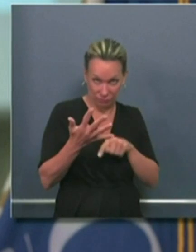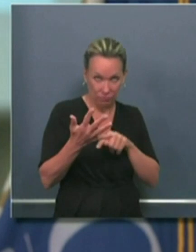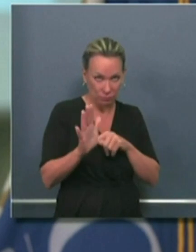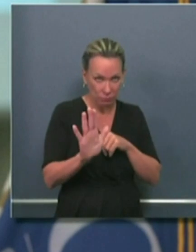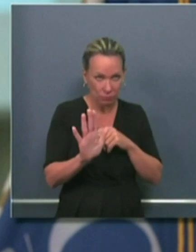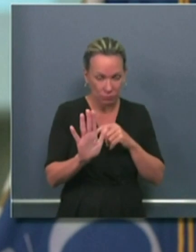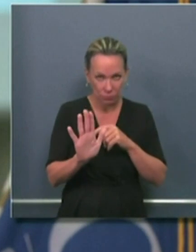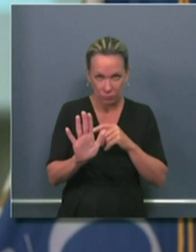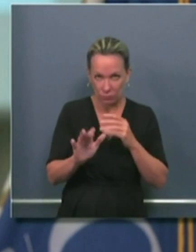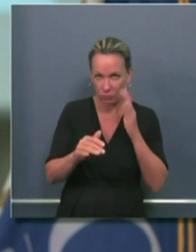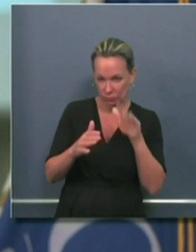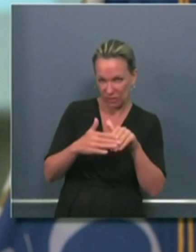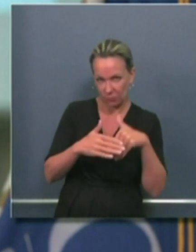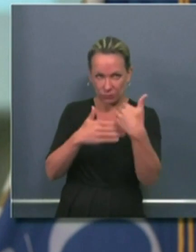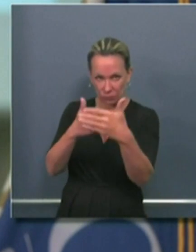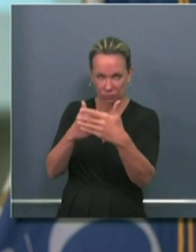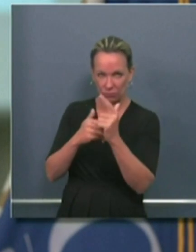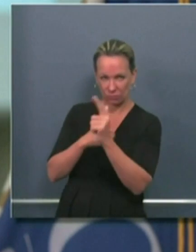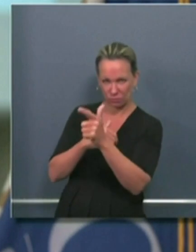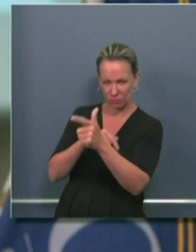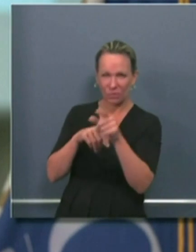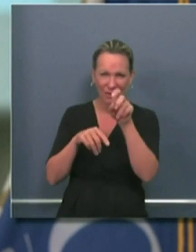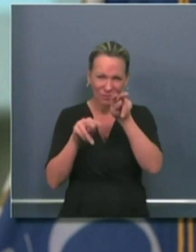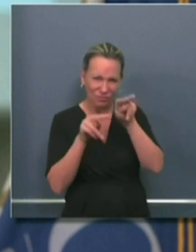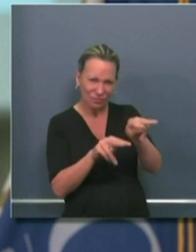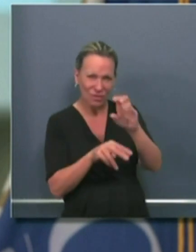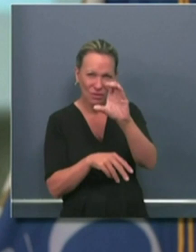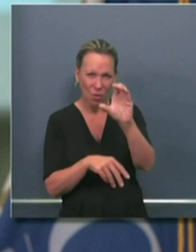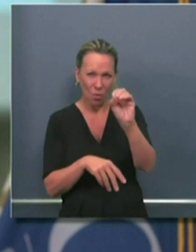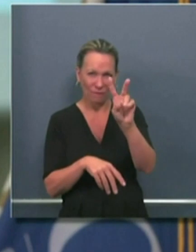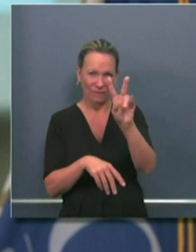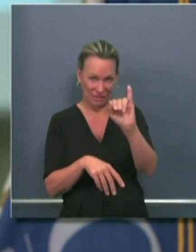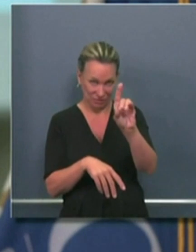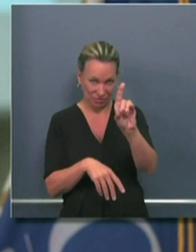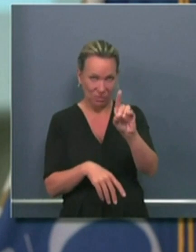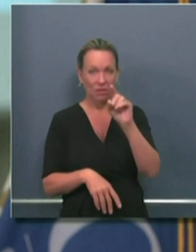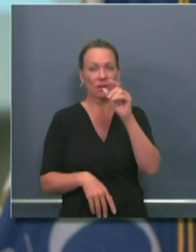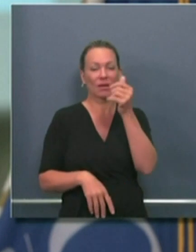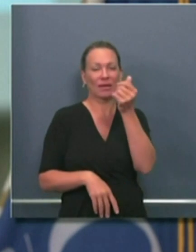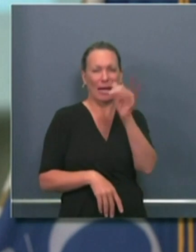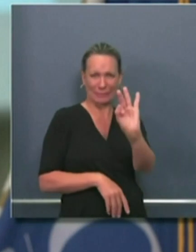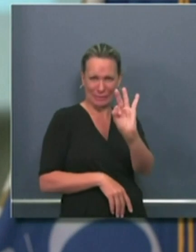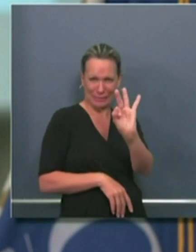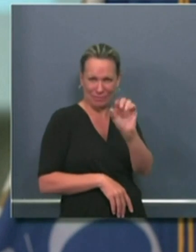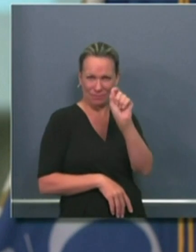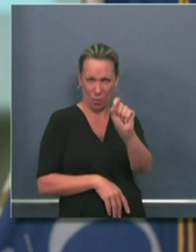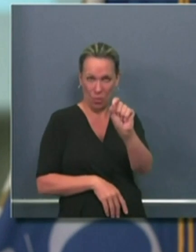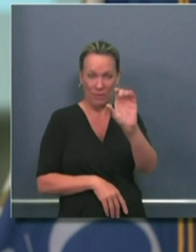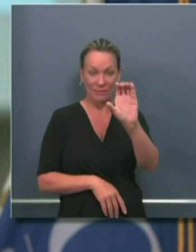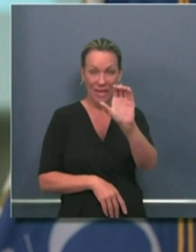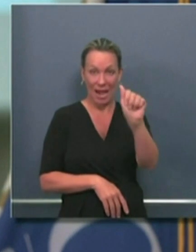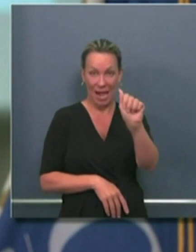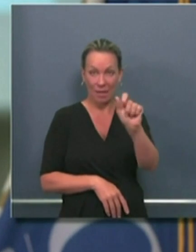coronavirus-related restrictions. According to new guidelines, salon employees in the 47 of California's 58